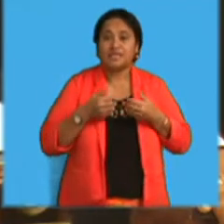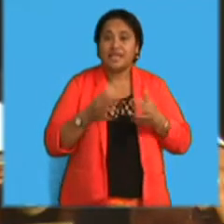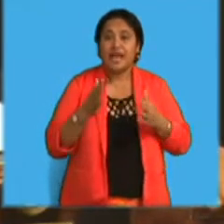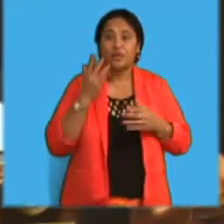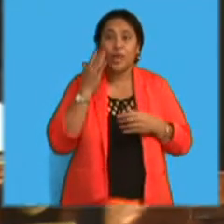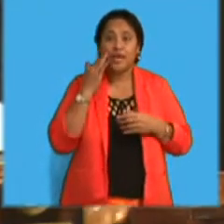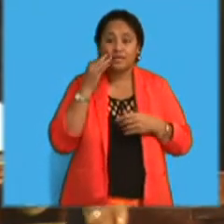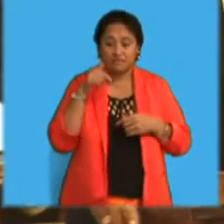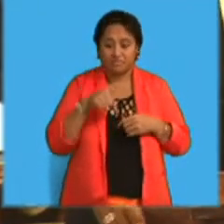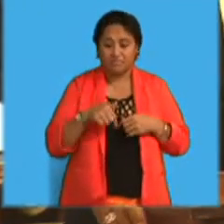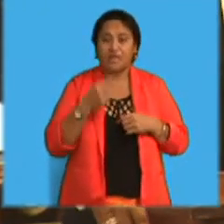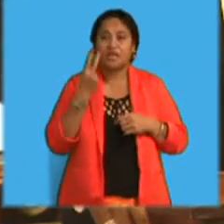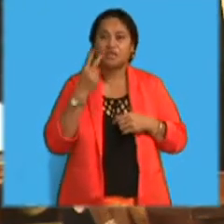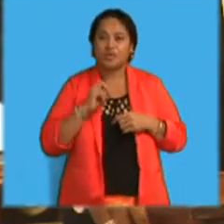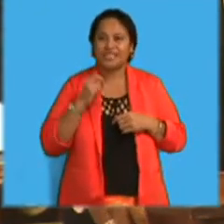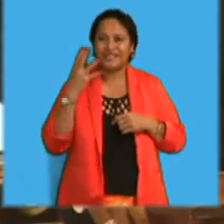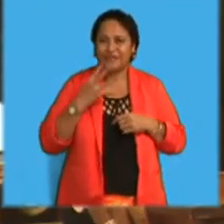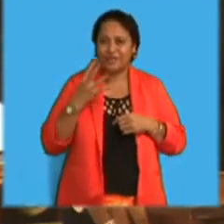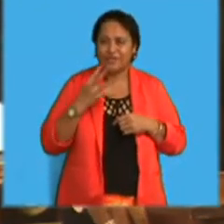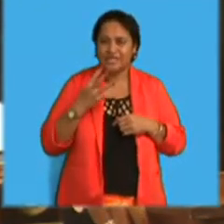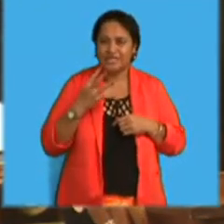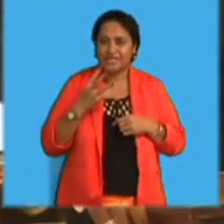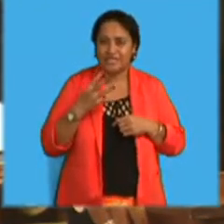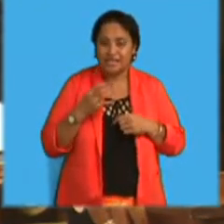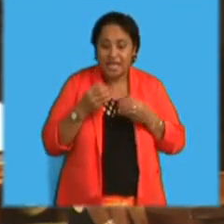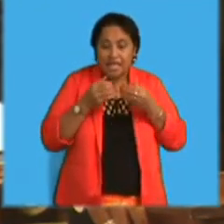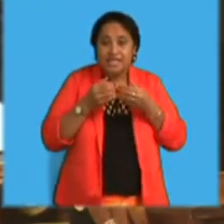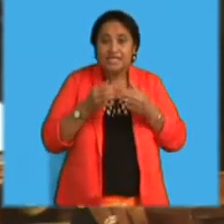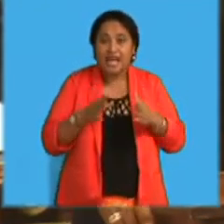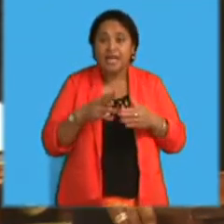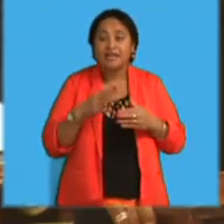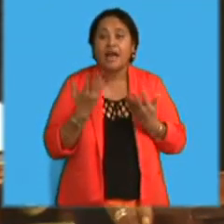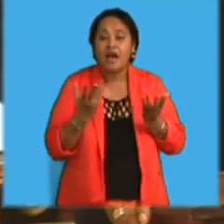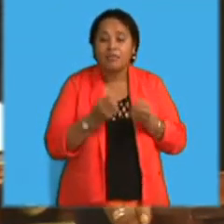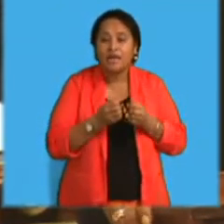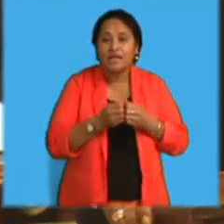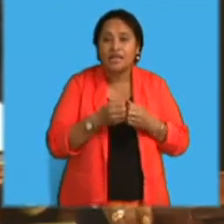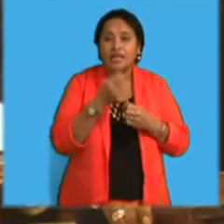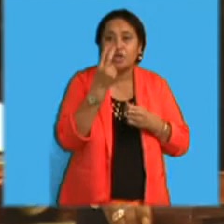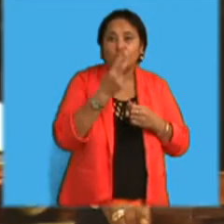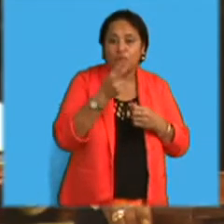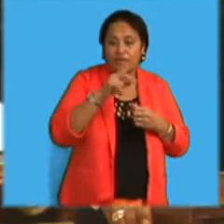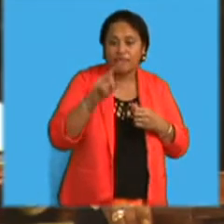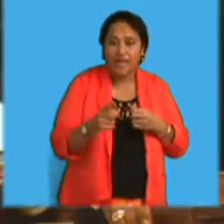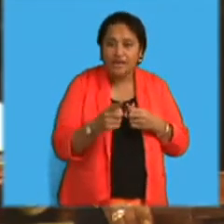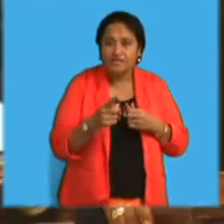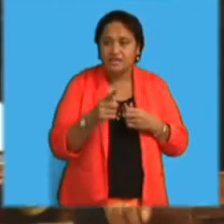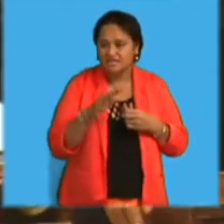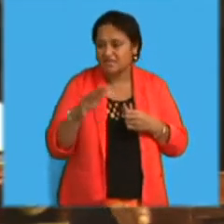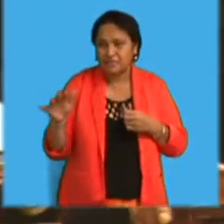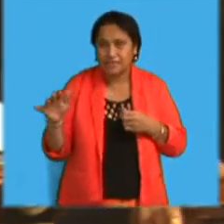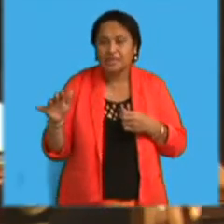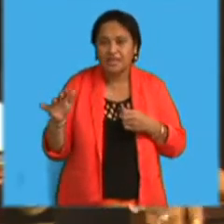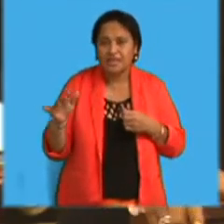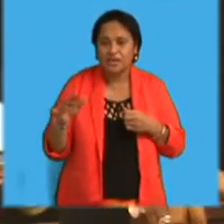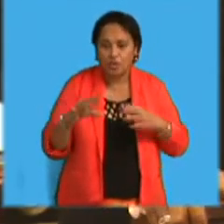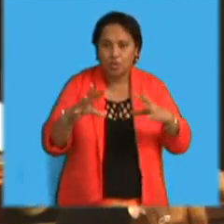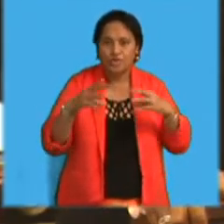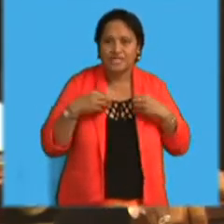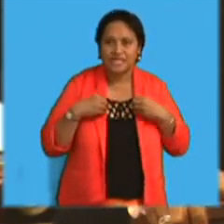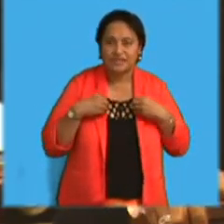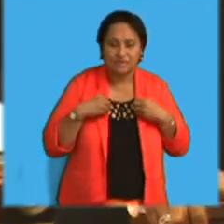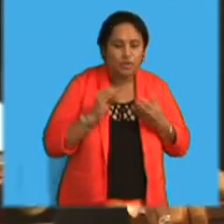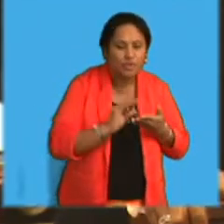assisted a total of 12,079 recipients since its launch thus far, with a total government